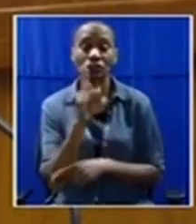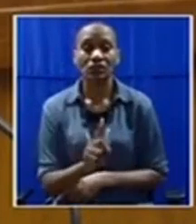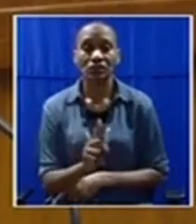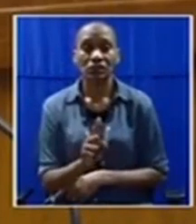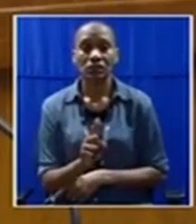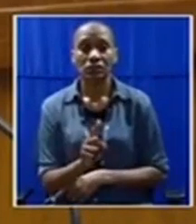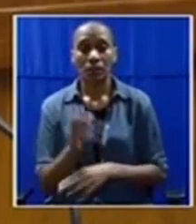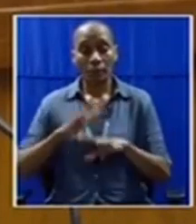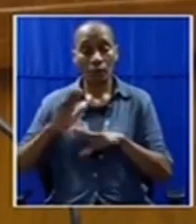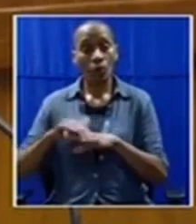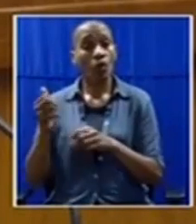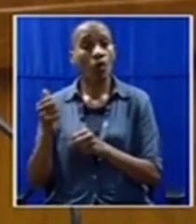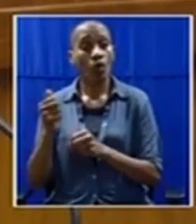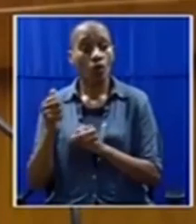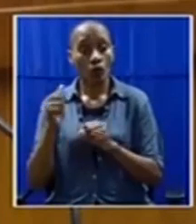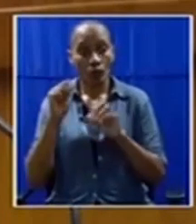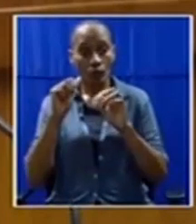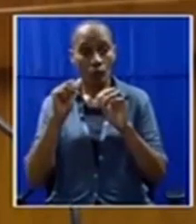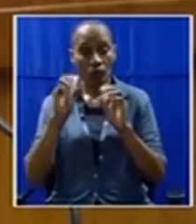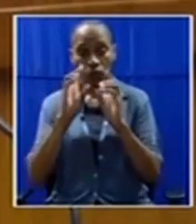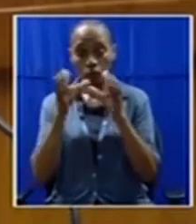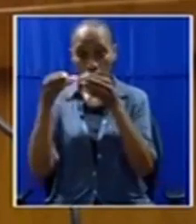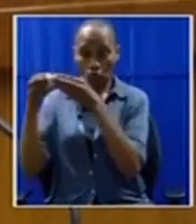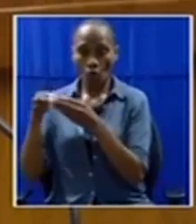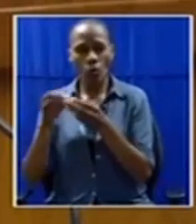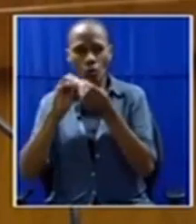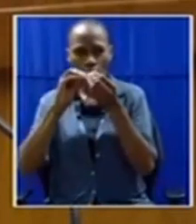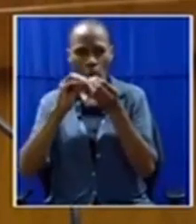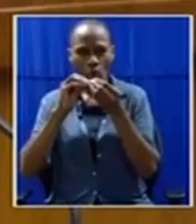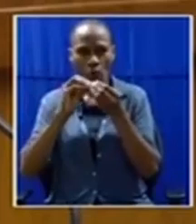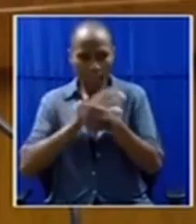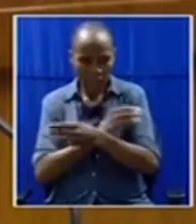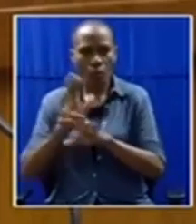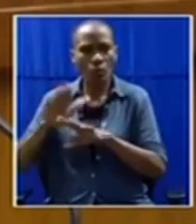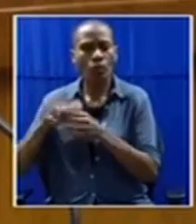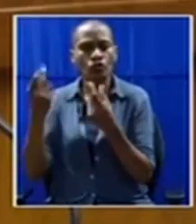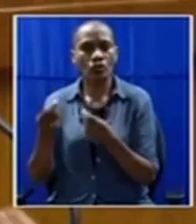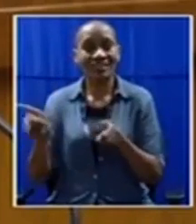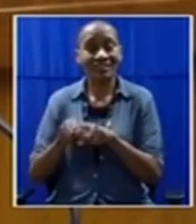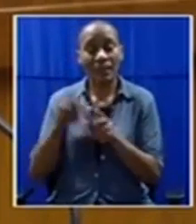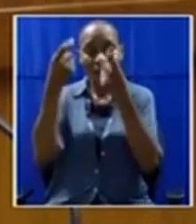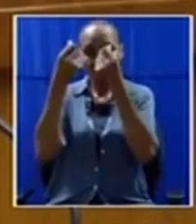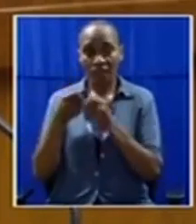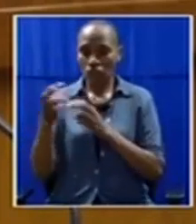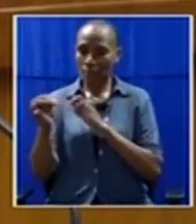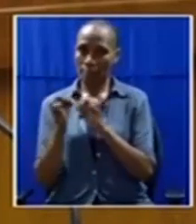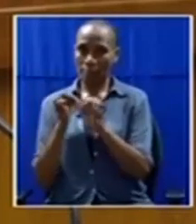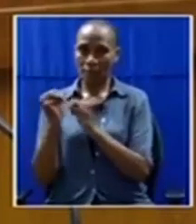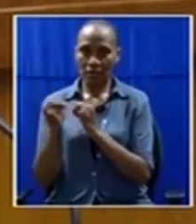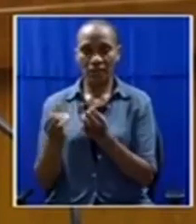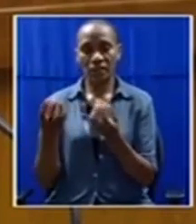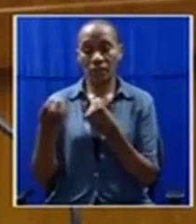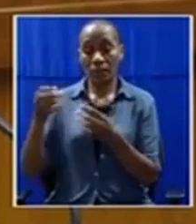further capacitate the sector, including amendments to the Financial Management of Parliament and